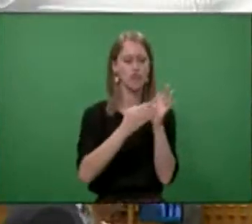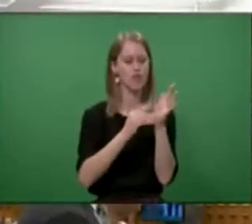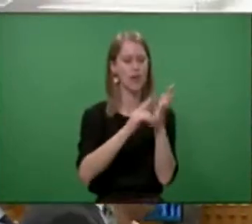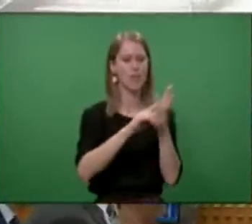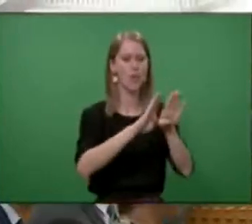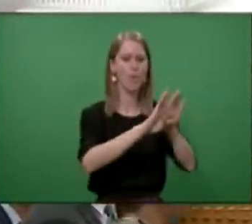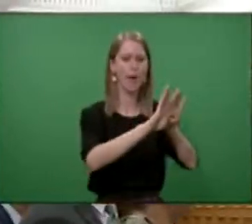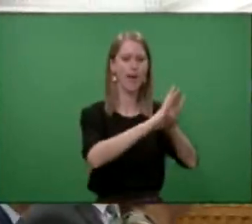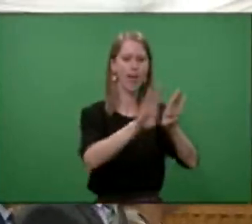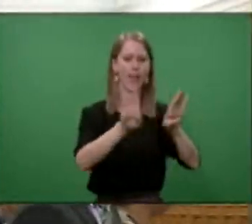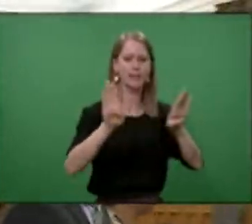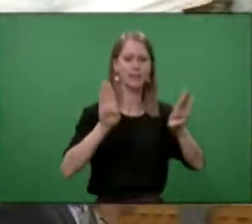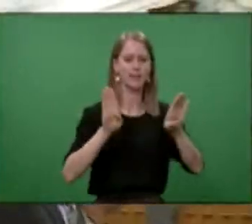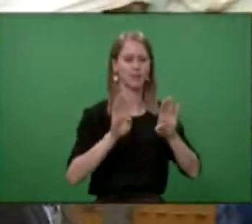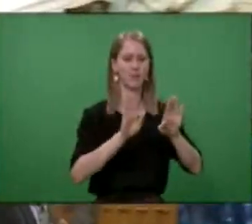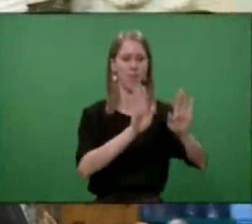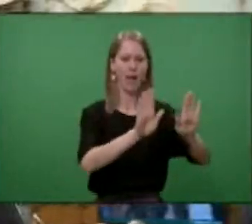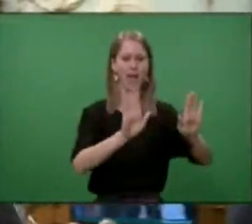parquet floor.